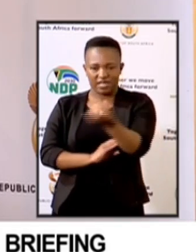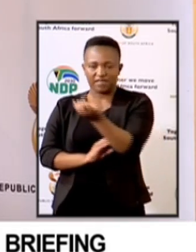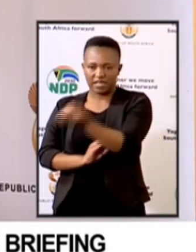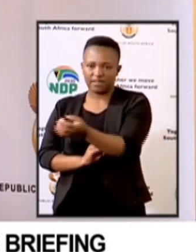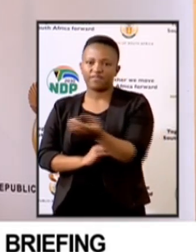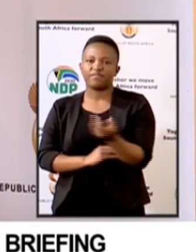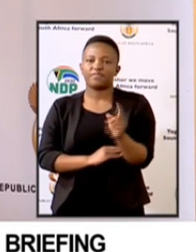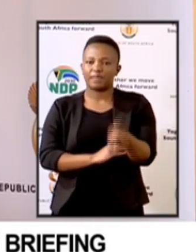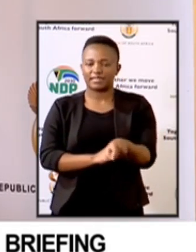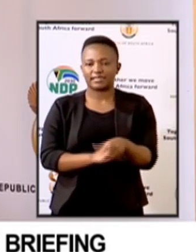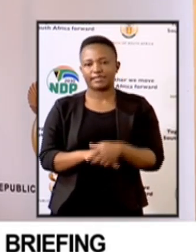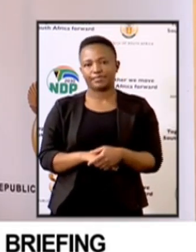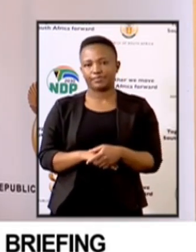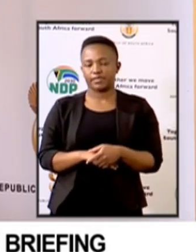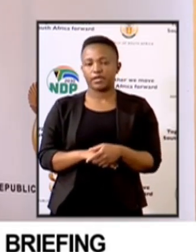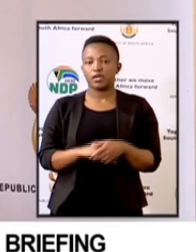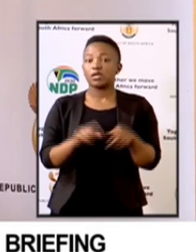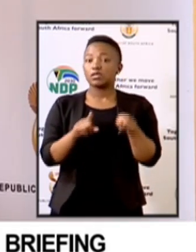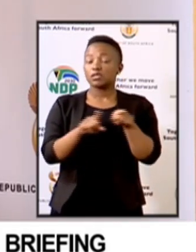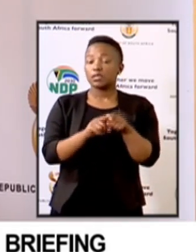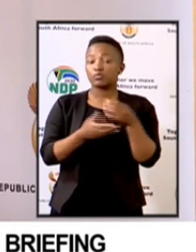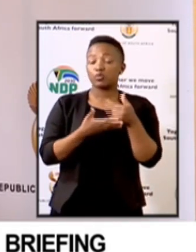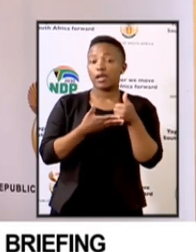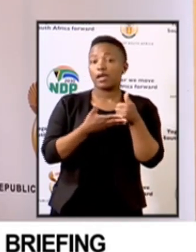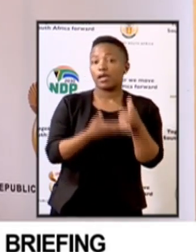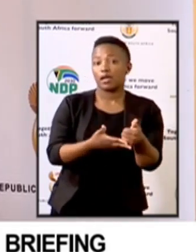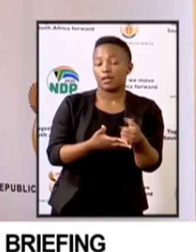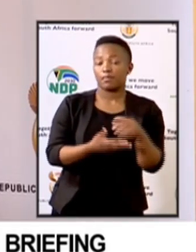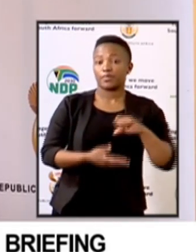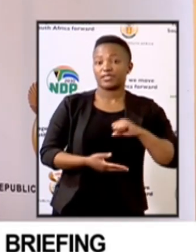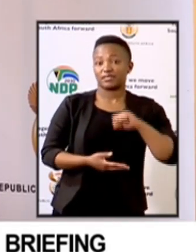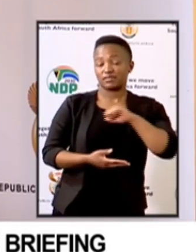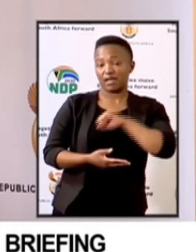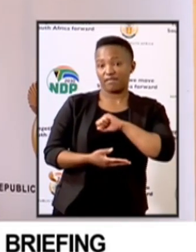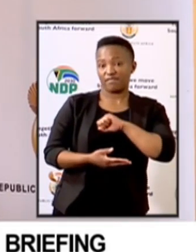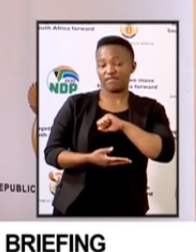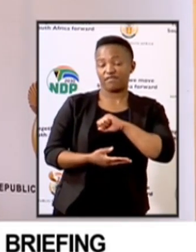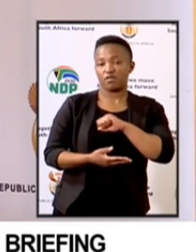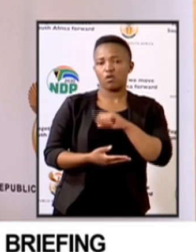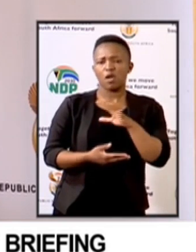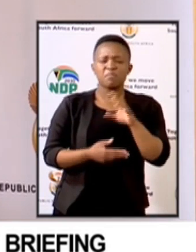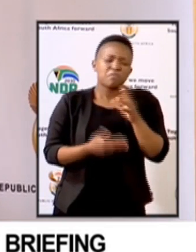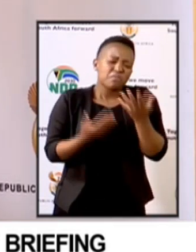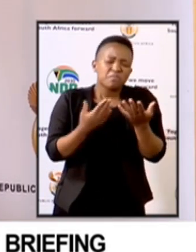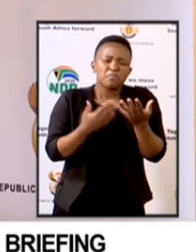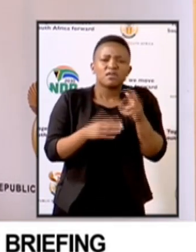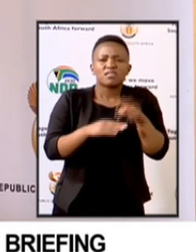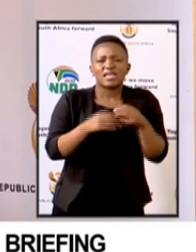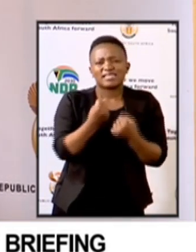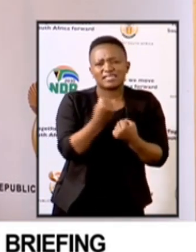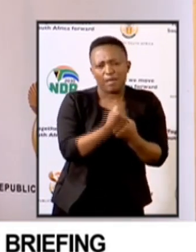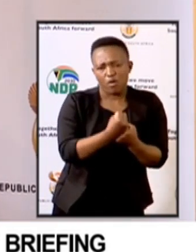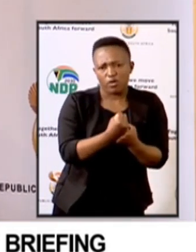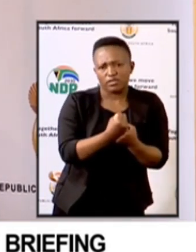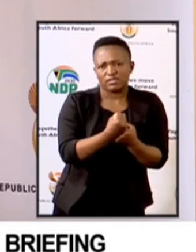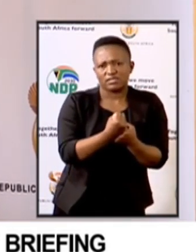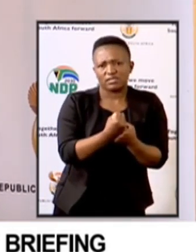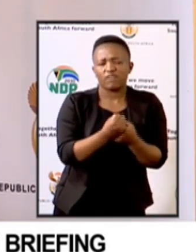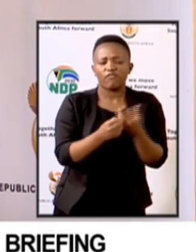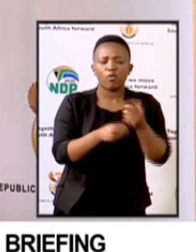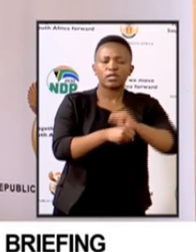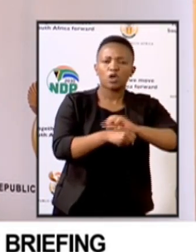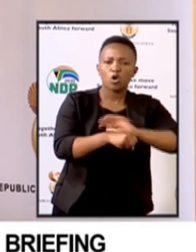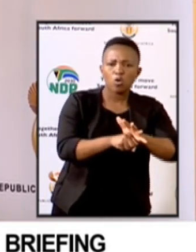In assisting employees who need support in relation to the impact of COVID-19, departments should